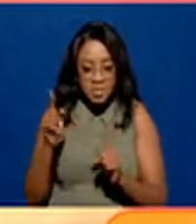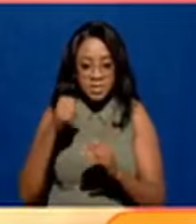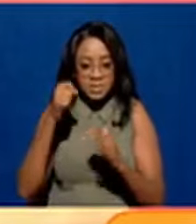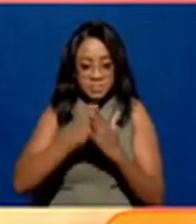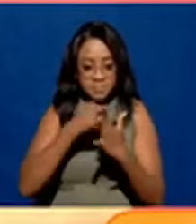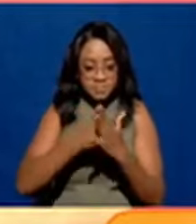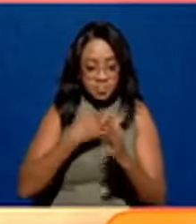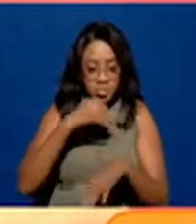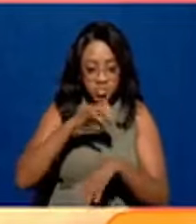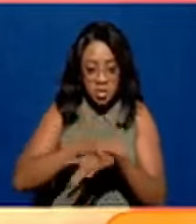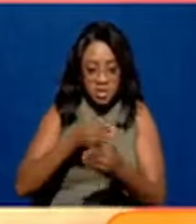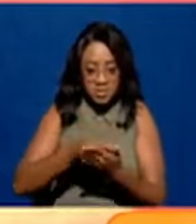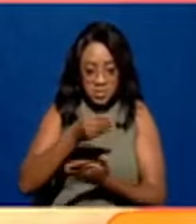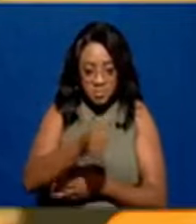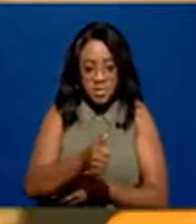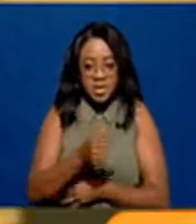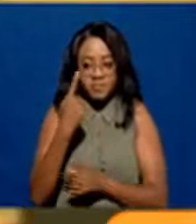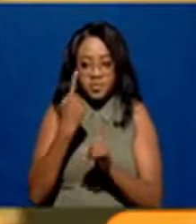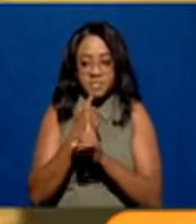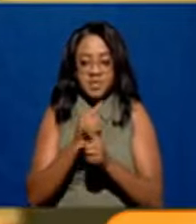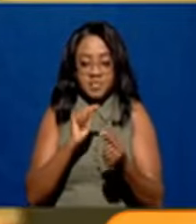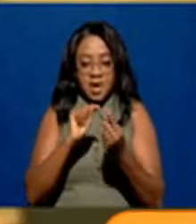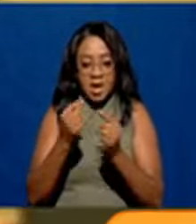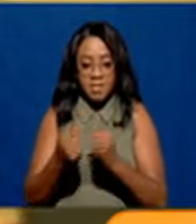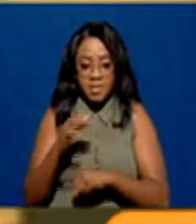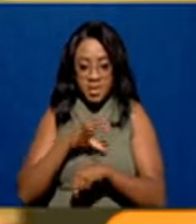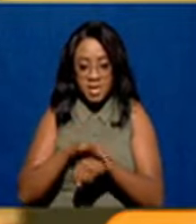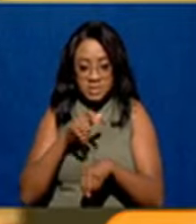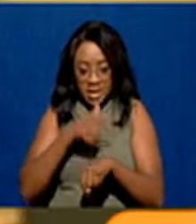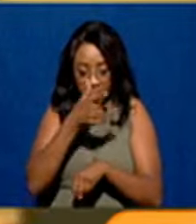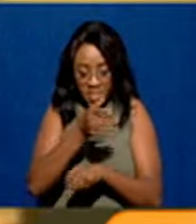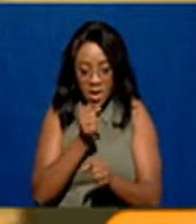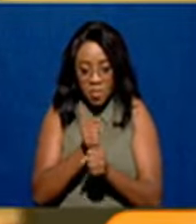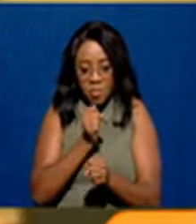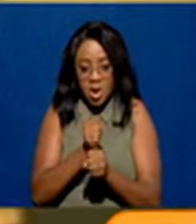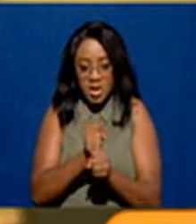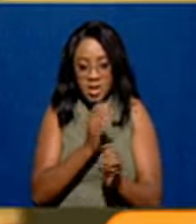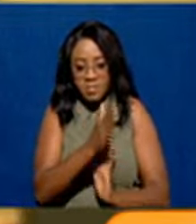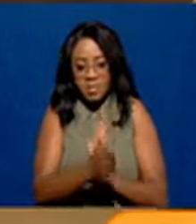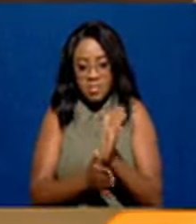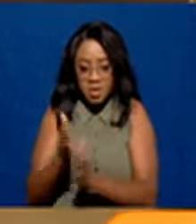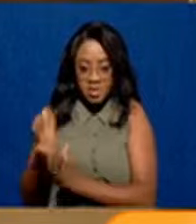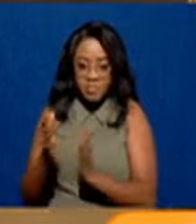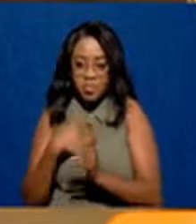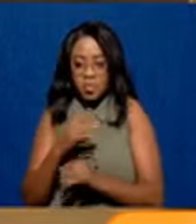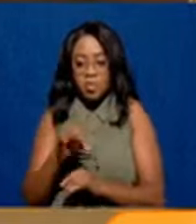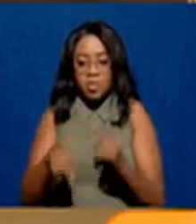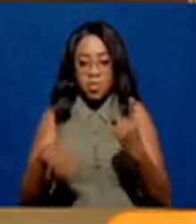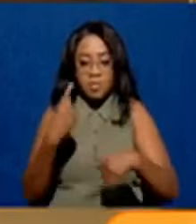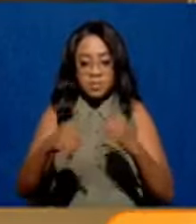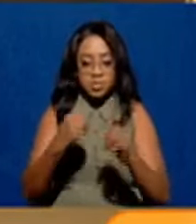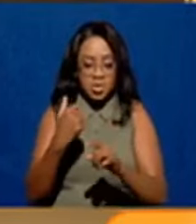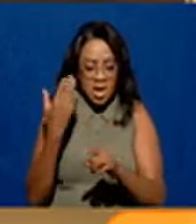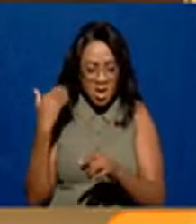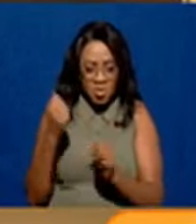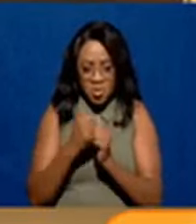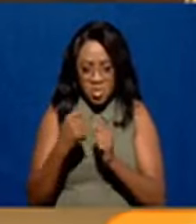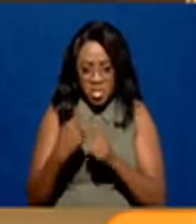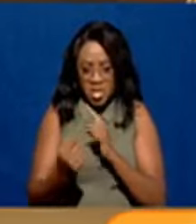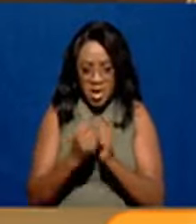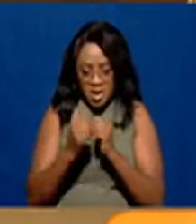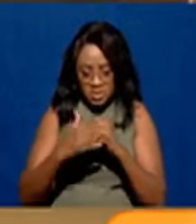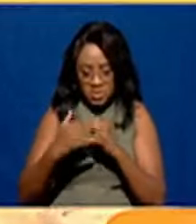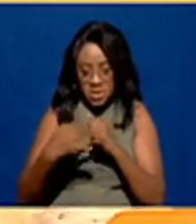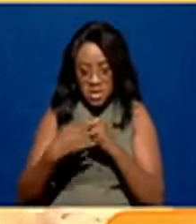get compensation for injuries he sustained while on duty during the preparations for the All Africa Games in 1987 that pains